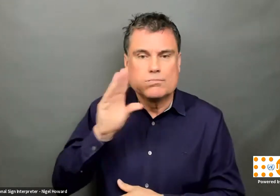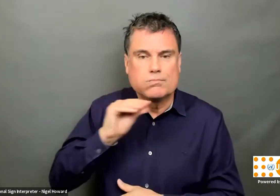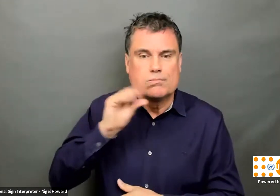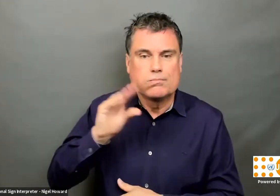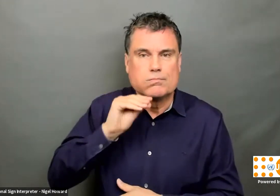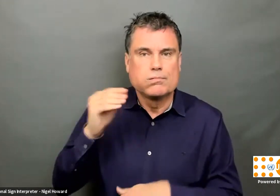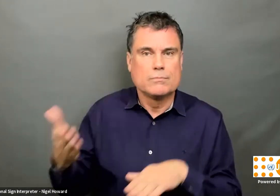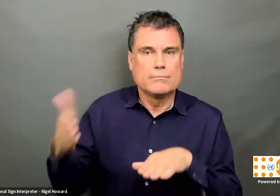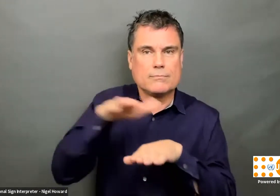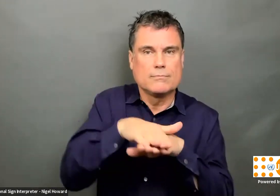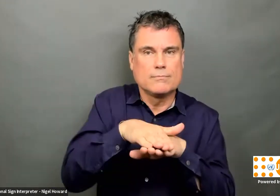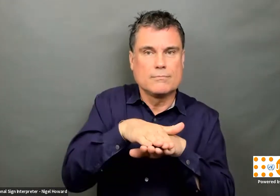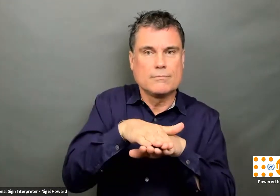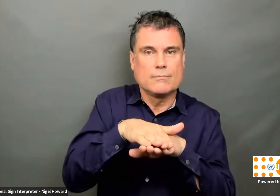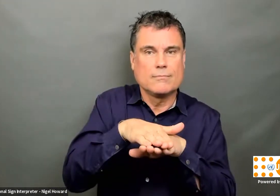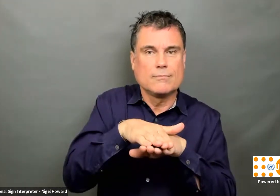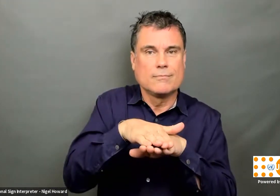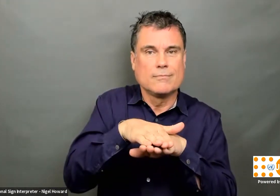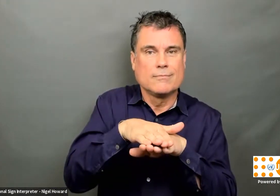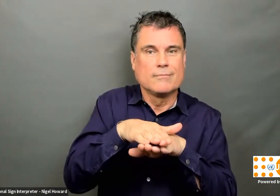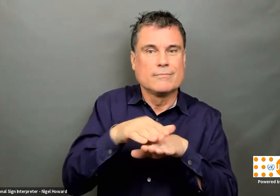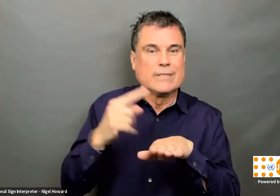French is working. French is working fine.